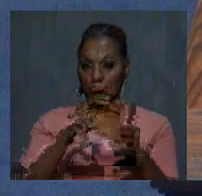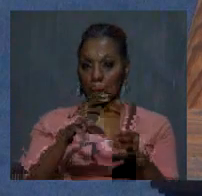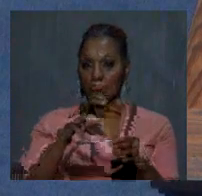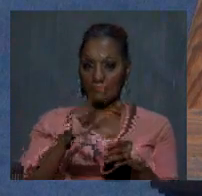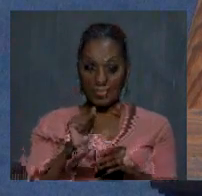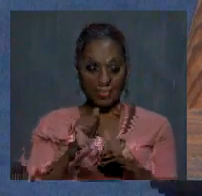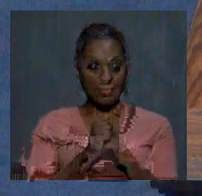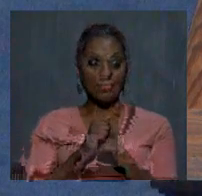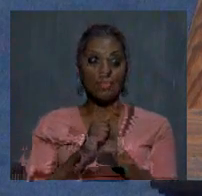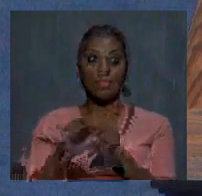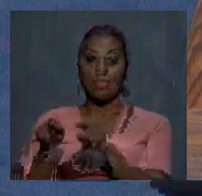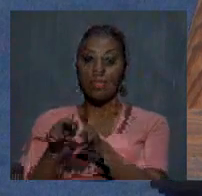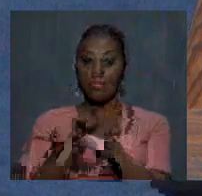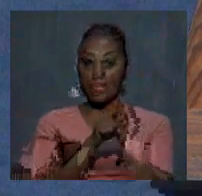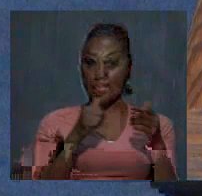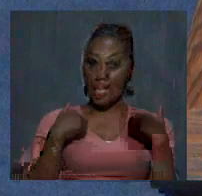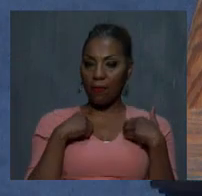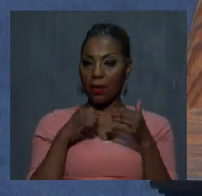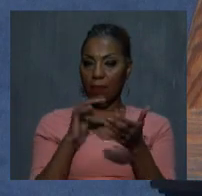and